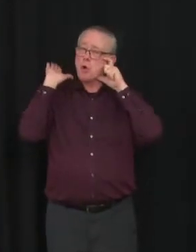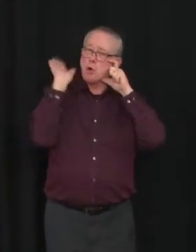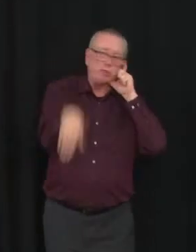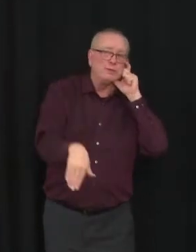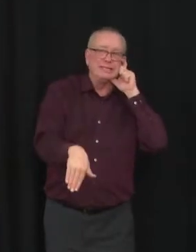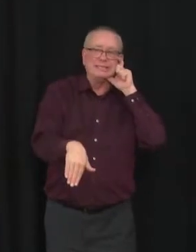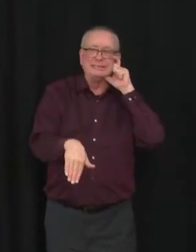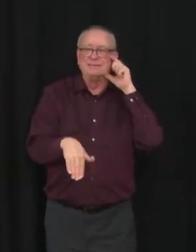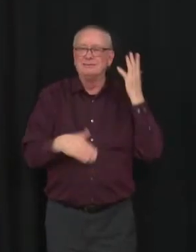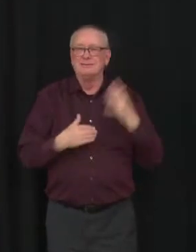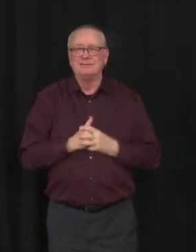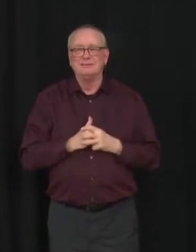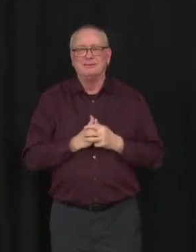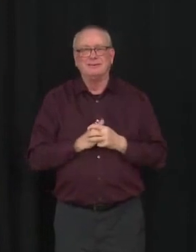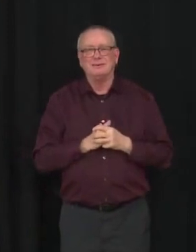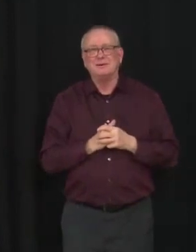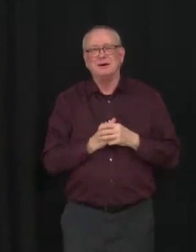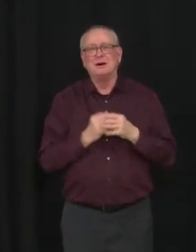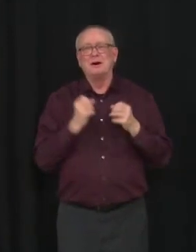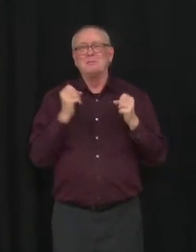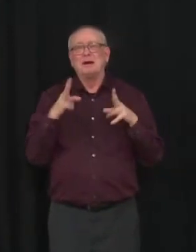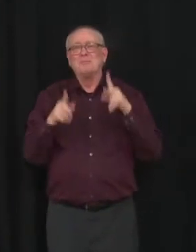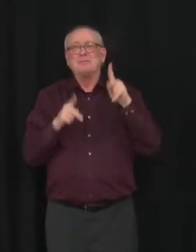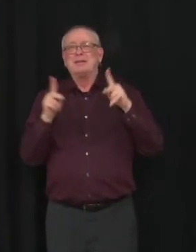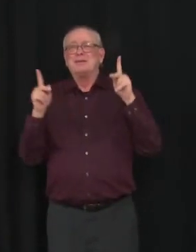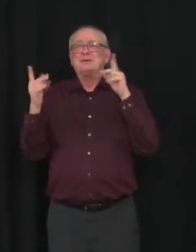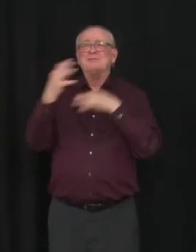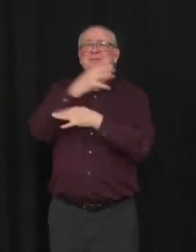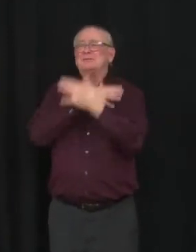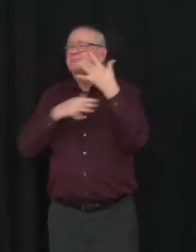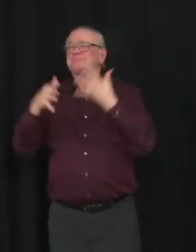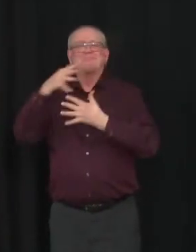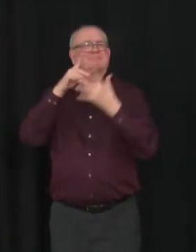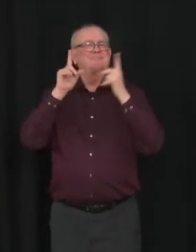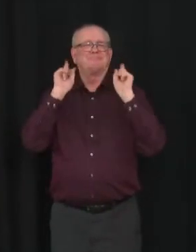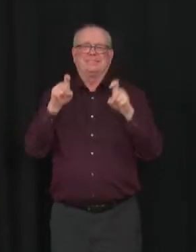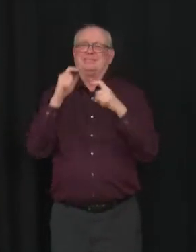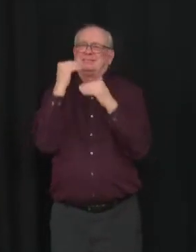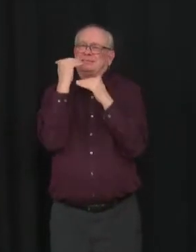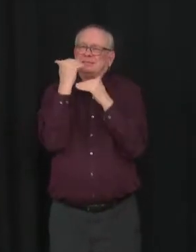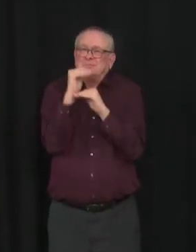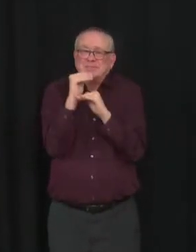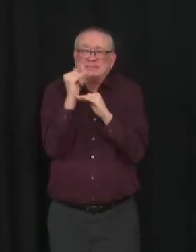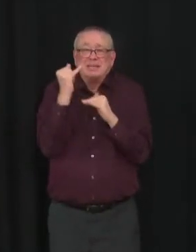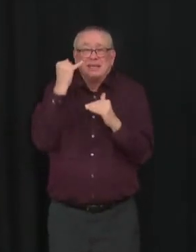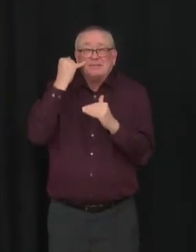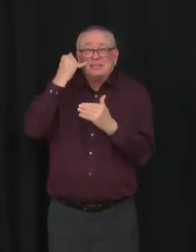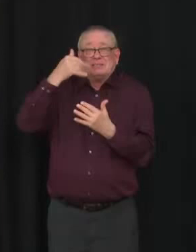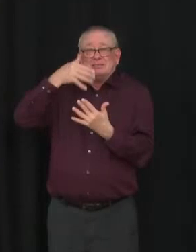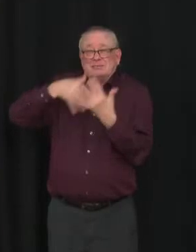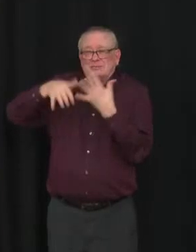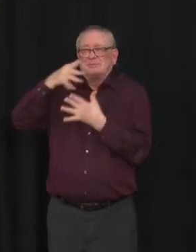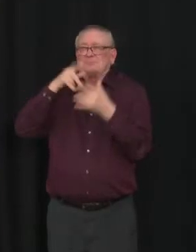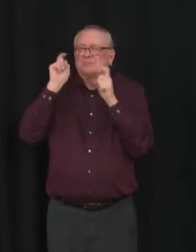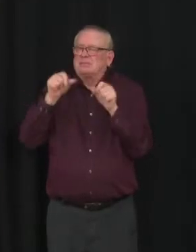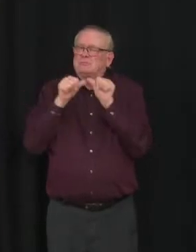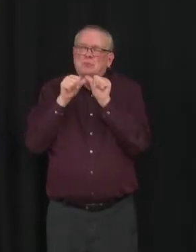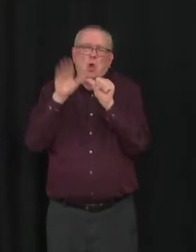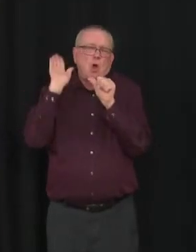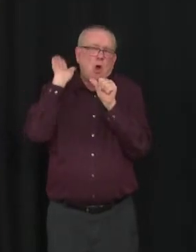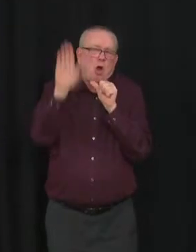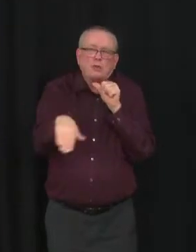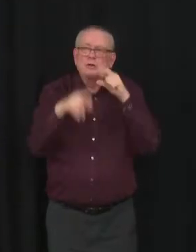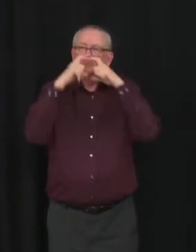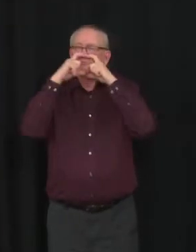overall numbers of people mixing in venues be limited and that attendees remain masked at all times. As the Premier said, we need to